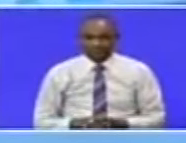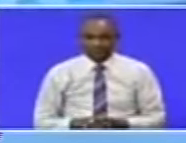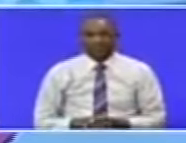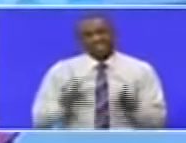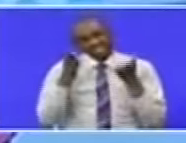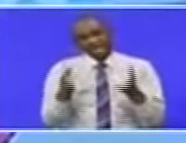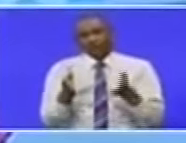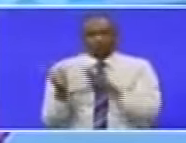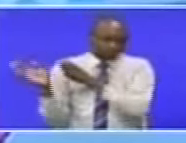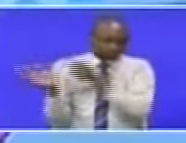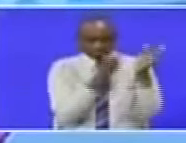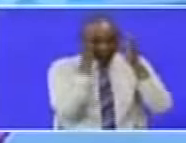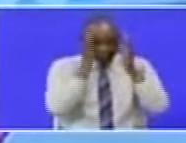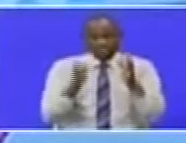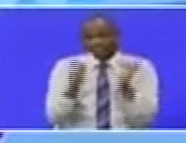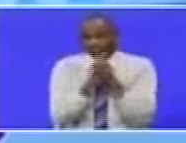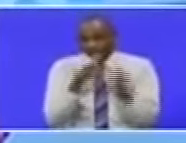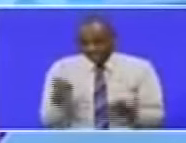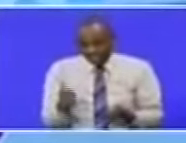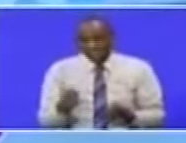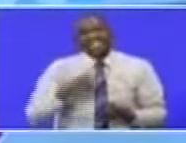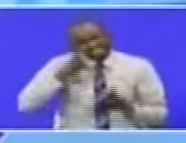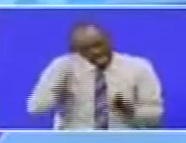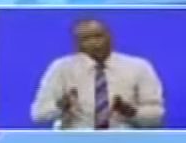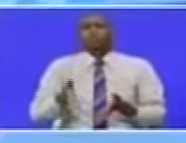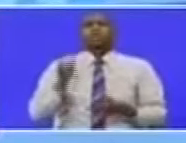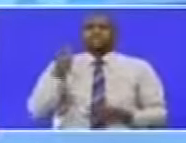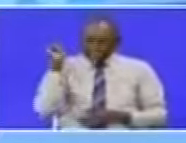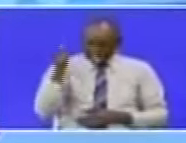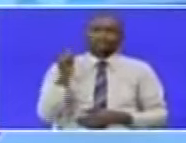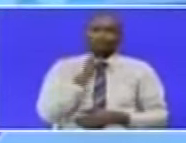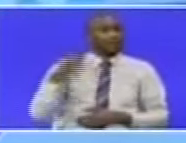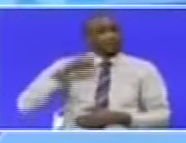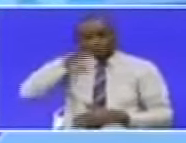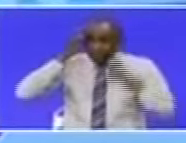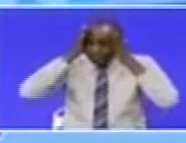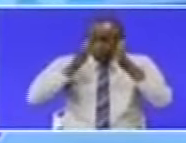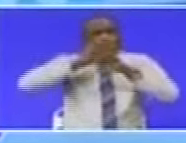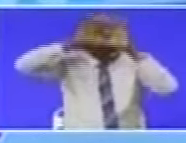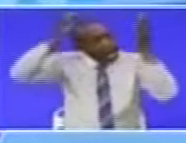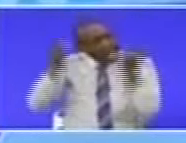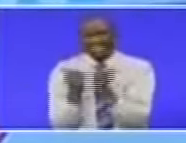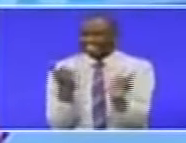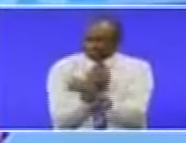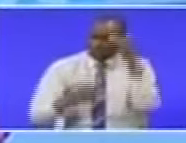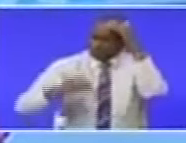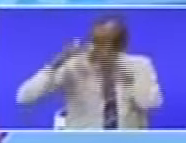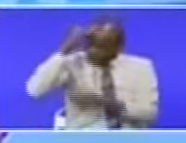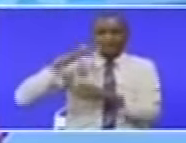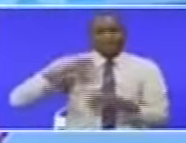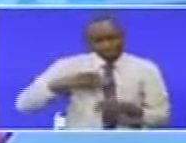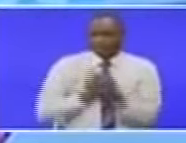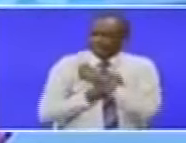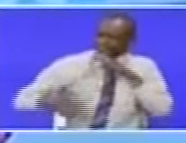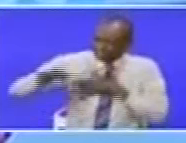Now shifting a focus to another developing story, and all eyes will be on Kenya tomorrow as world leaders, technocrats, diplomats and